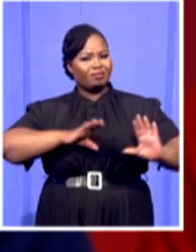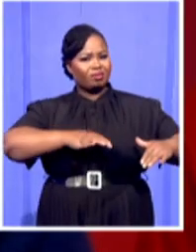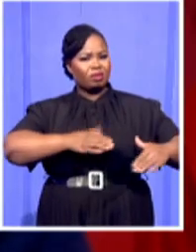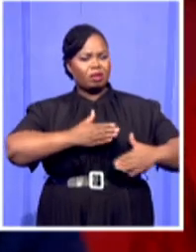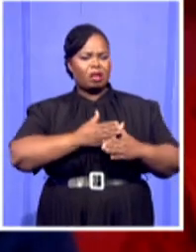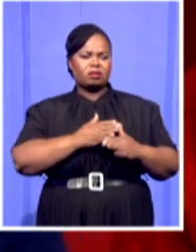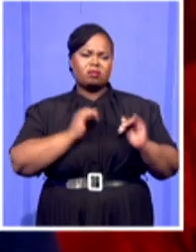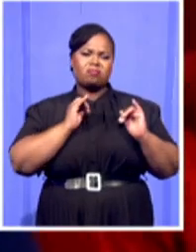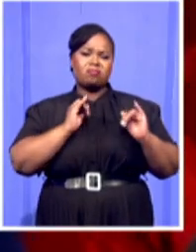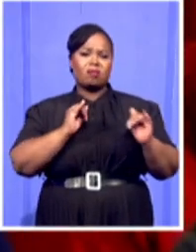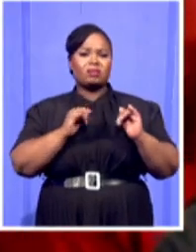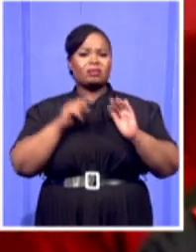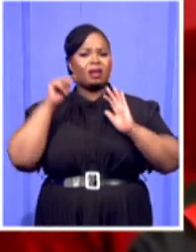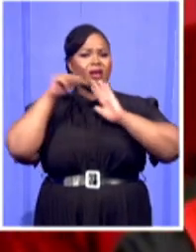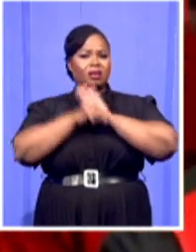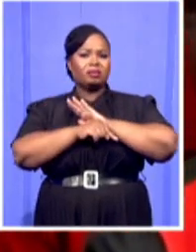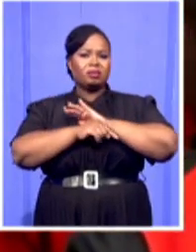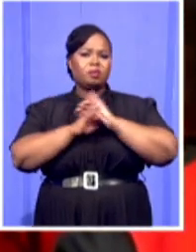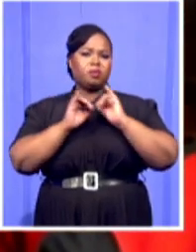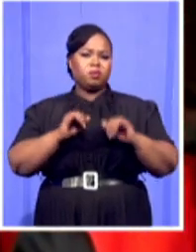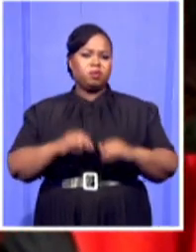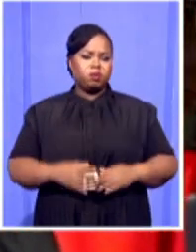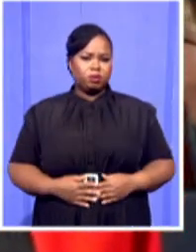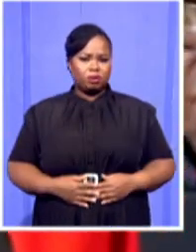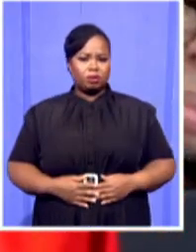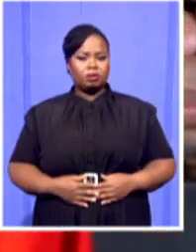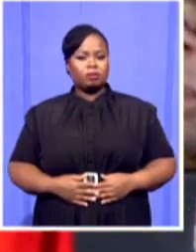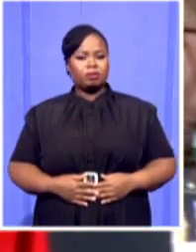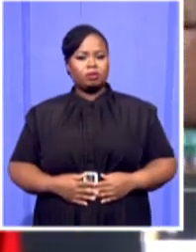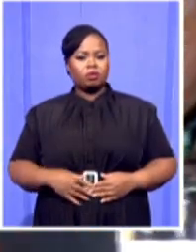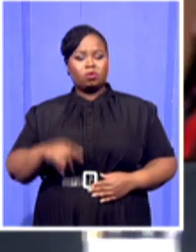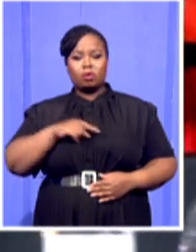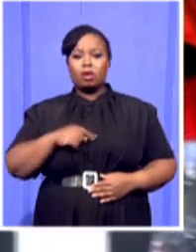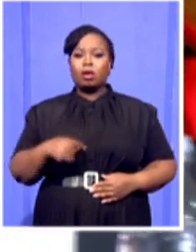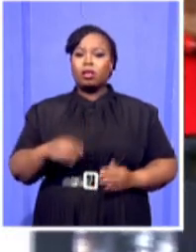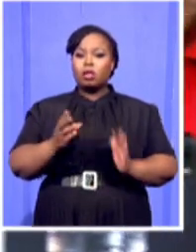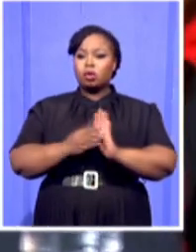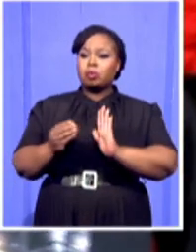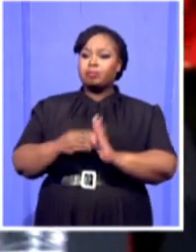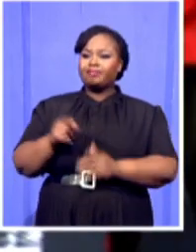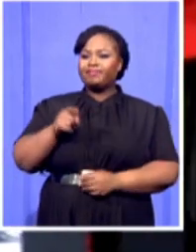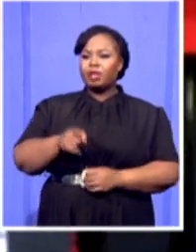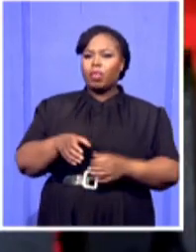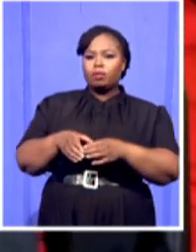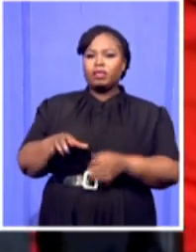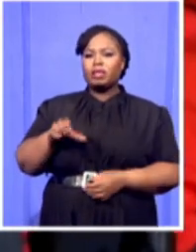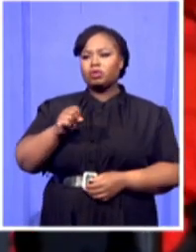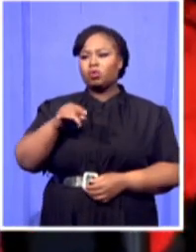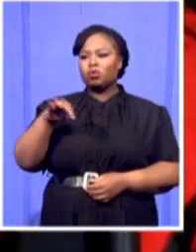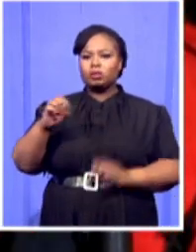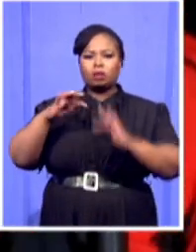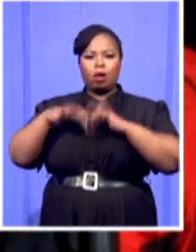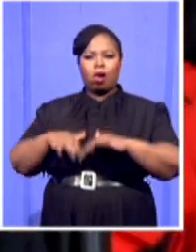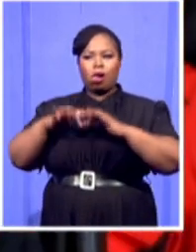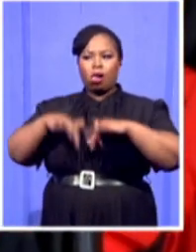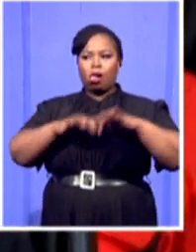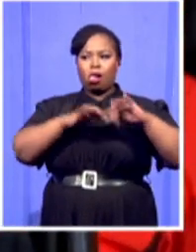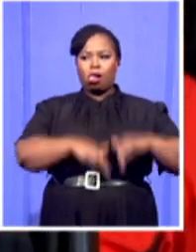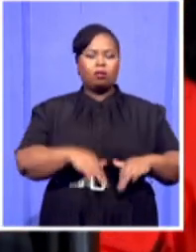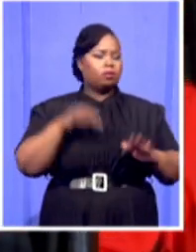drowning in debt. Many key SOEs have collapsed, others are dying.